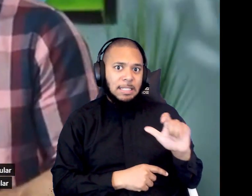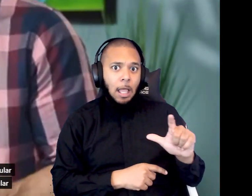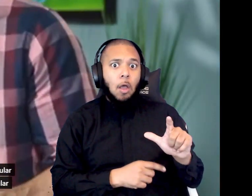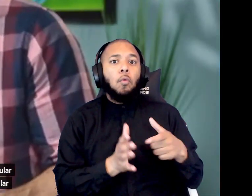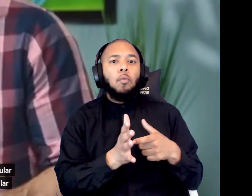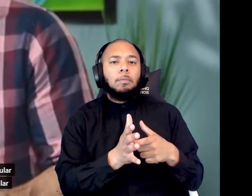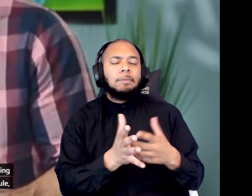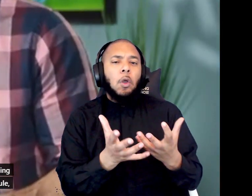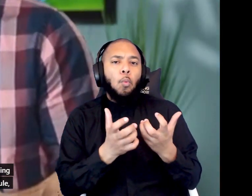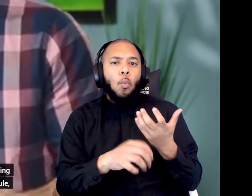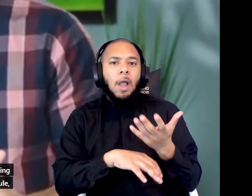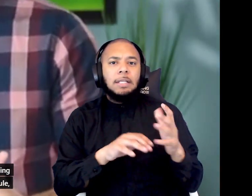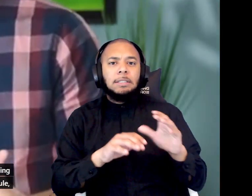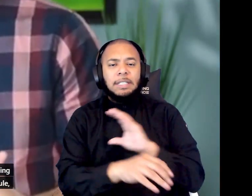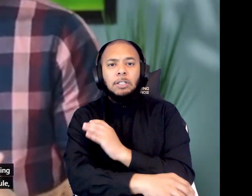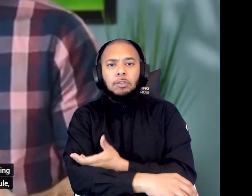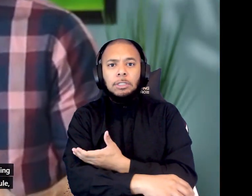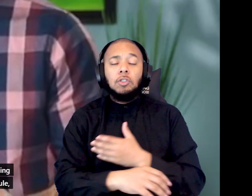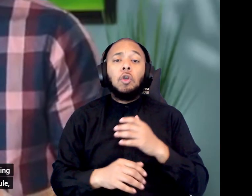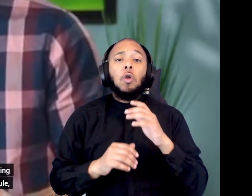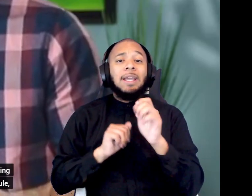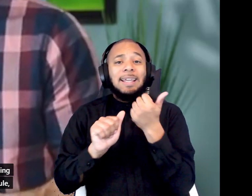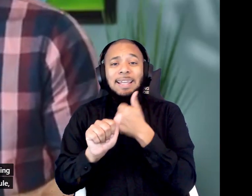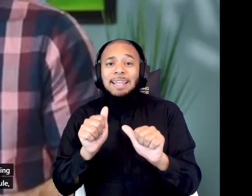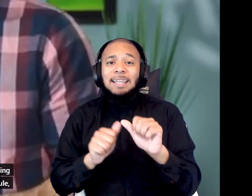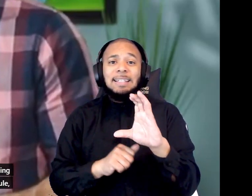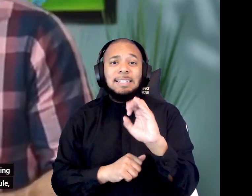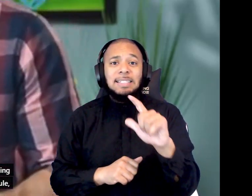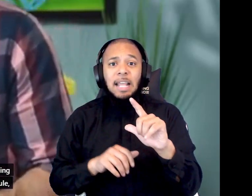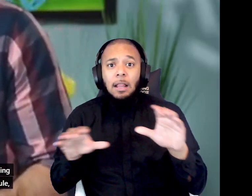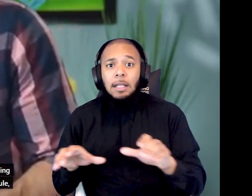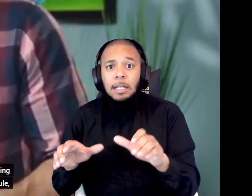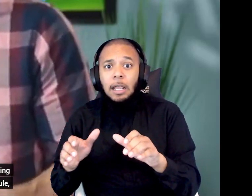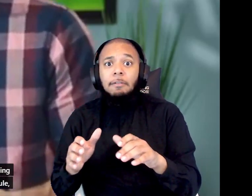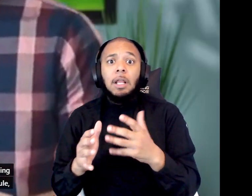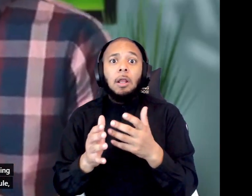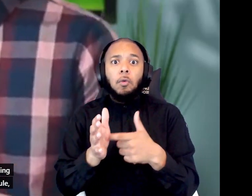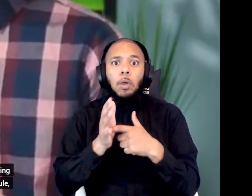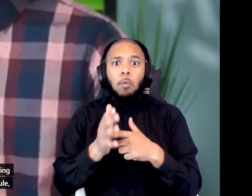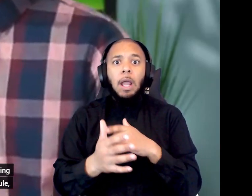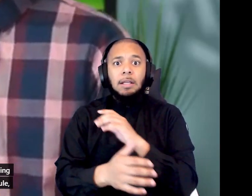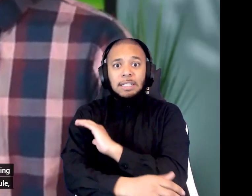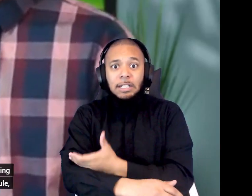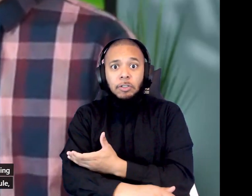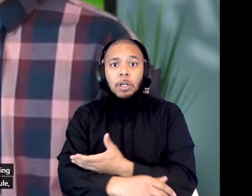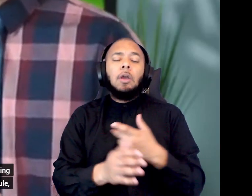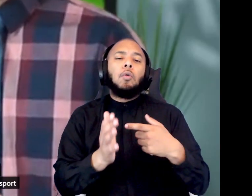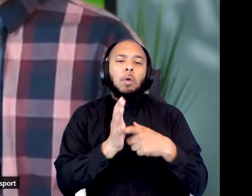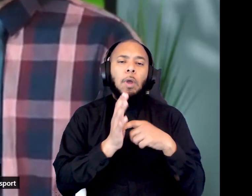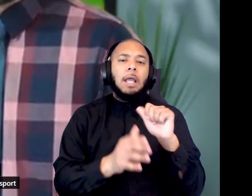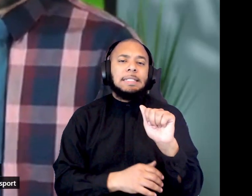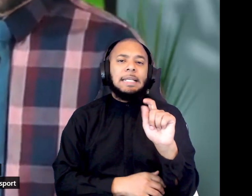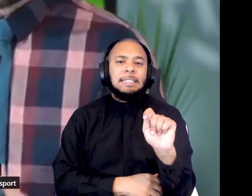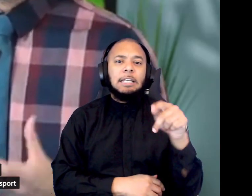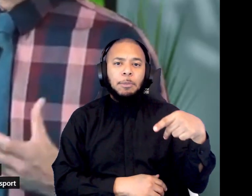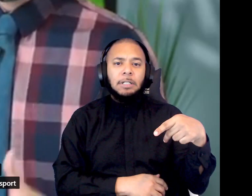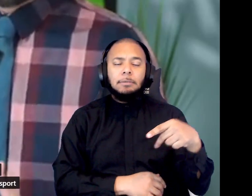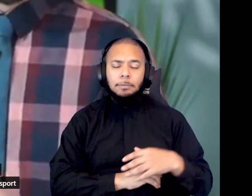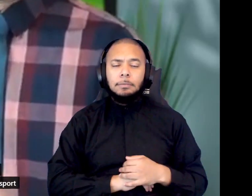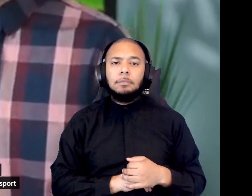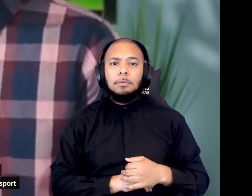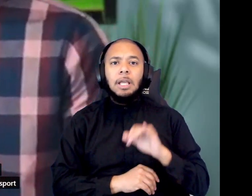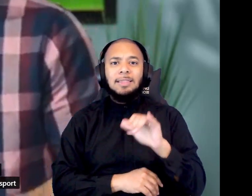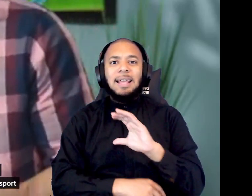activity, because any type of cellular activity that requires energy is going to need that ATP molecule, right? That is the